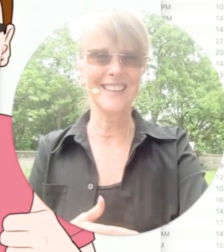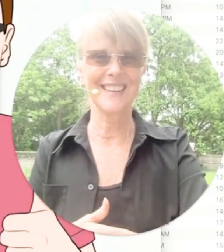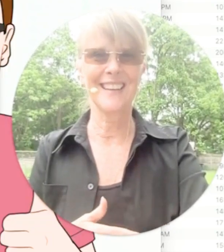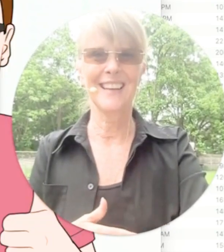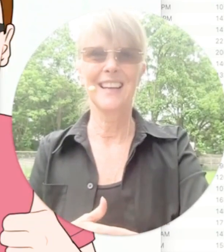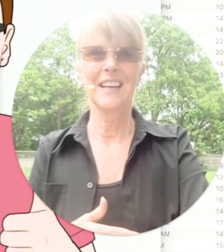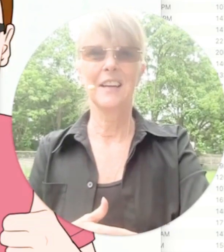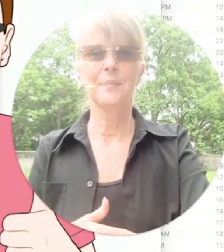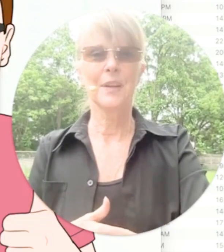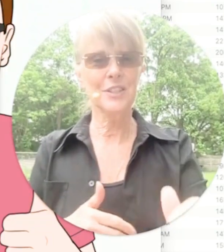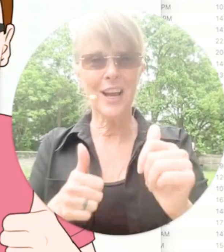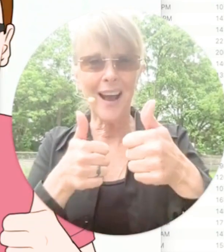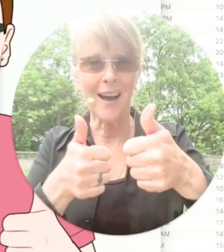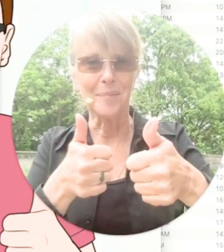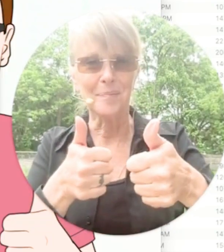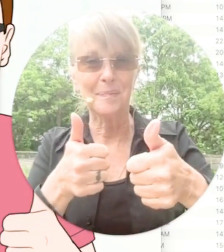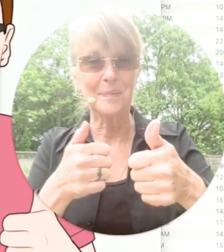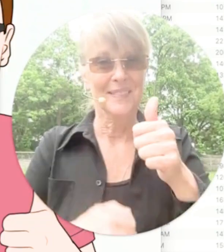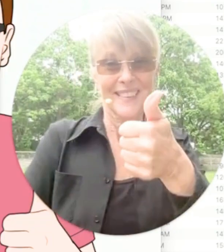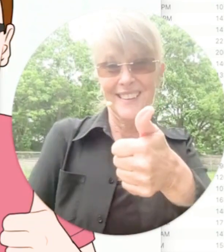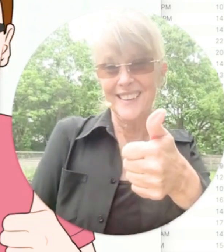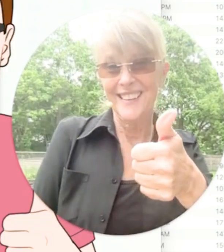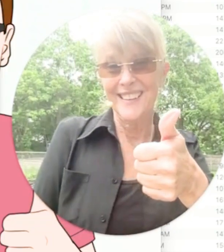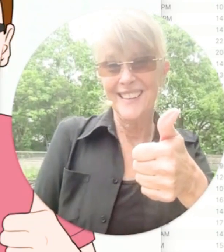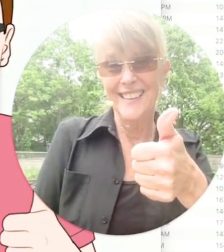right? Good job.